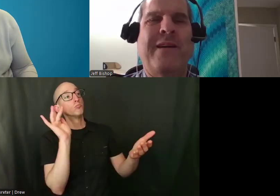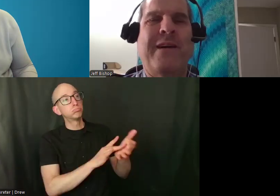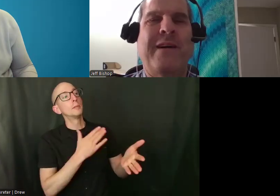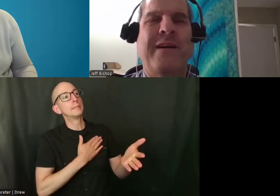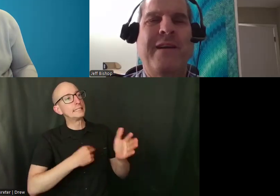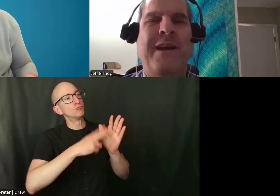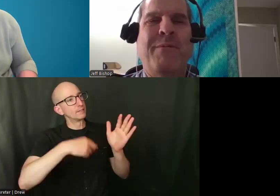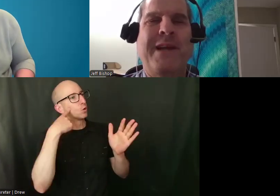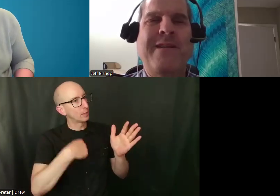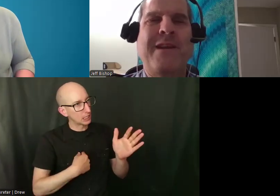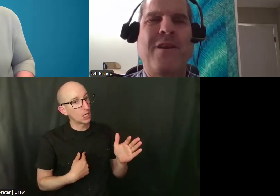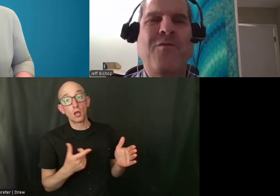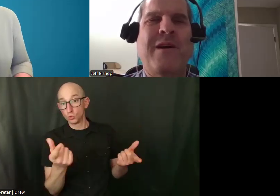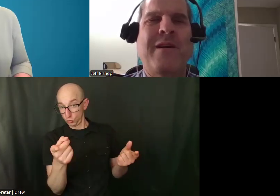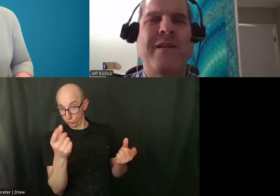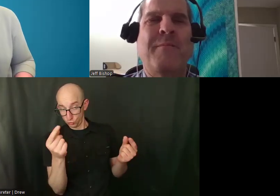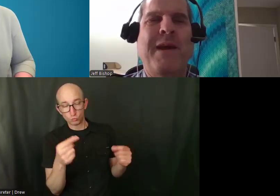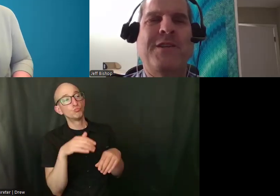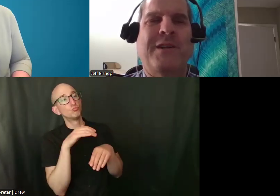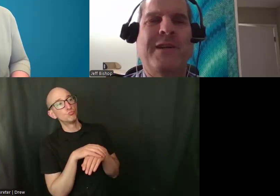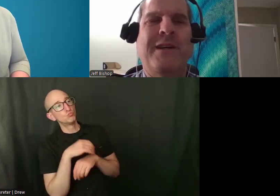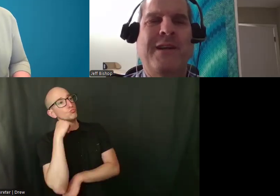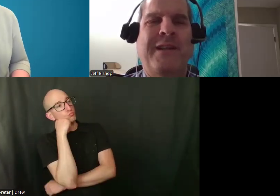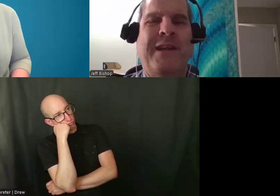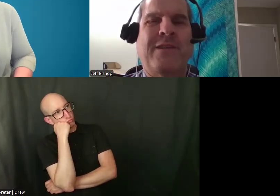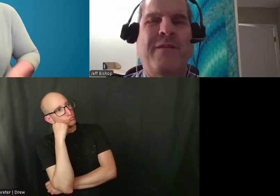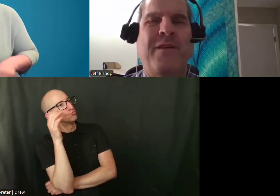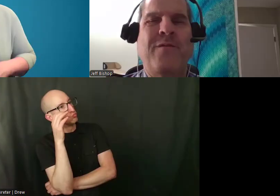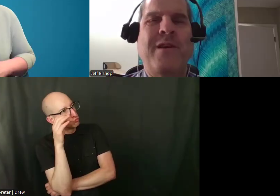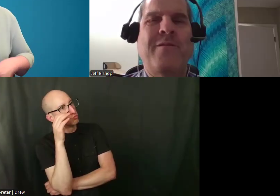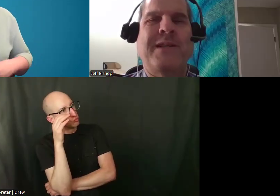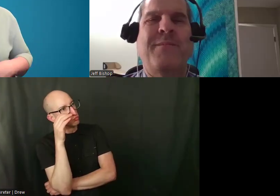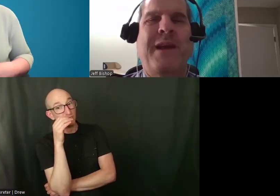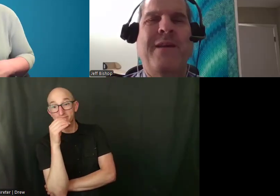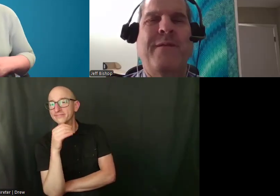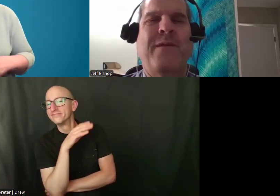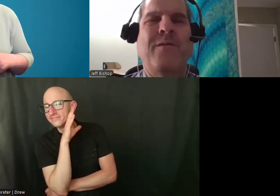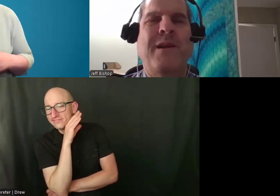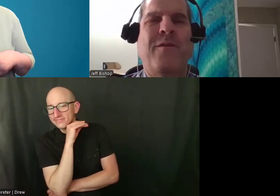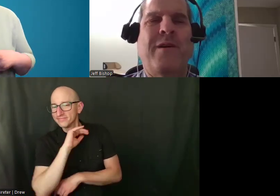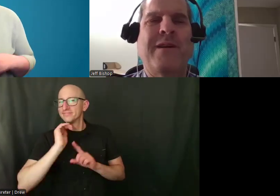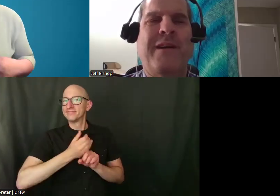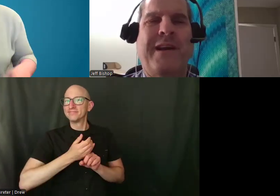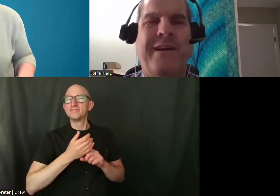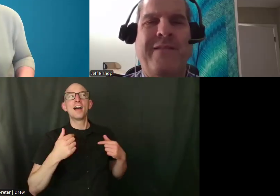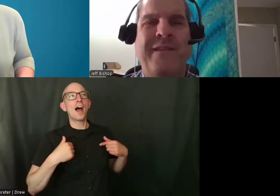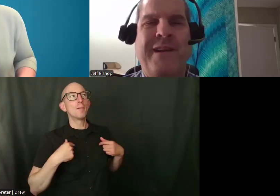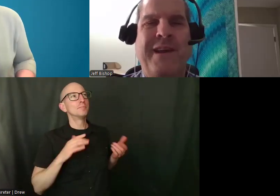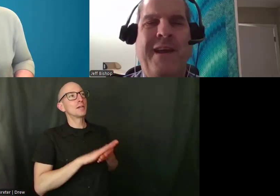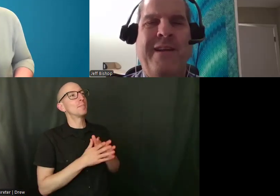that letter and pretend that you are the manager that is reviewing your resume and reviewing your cover